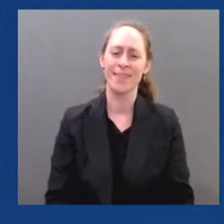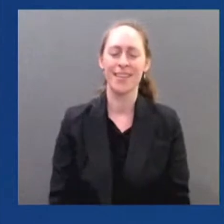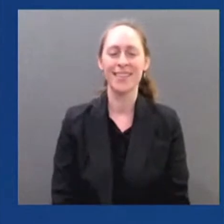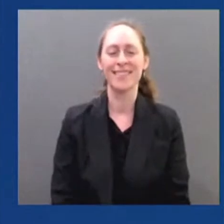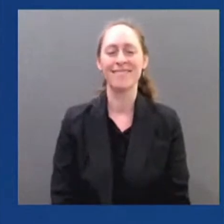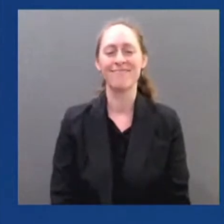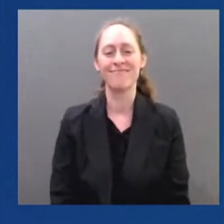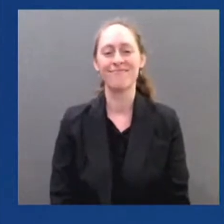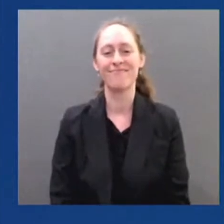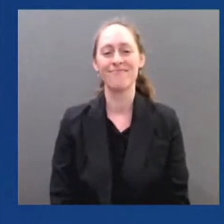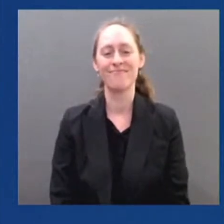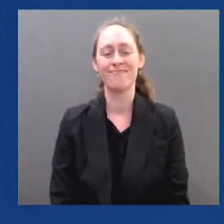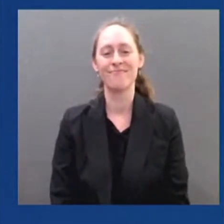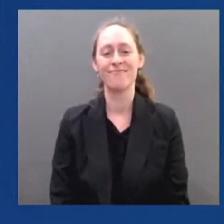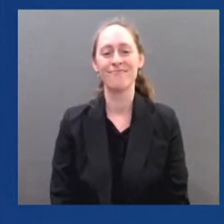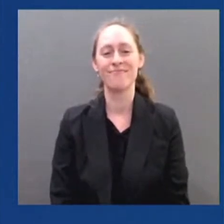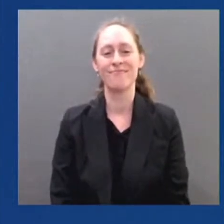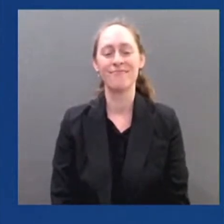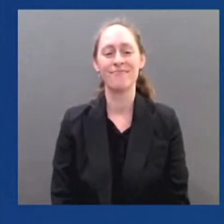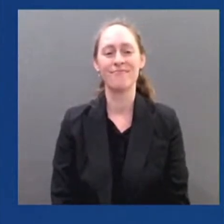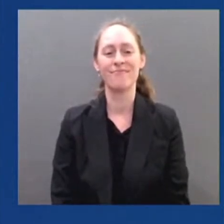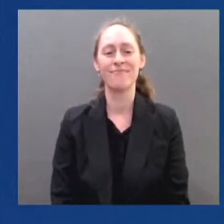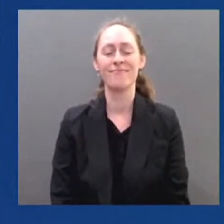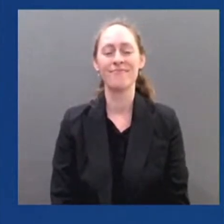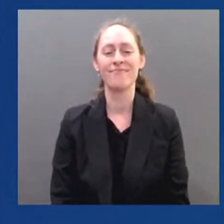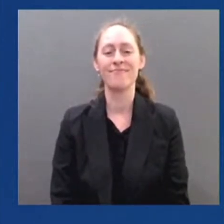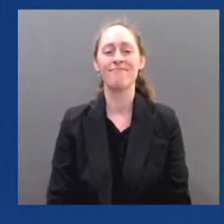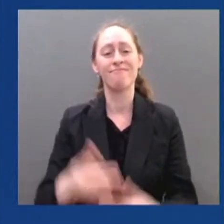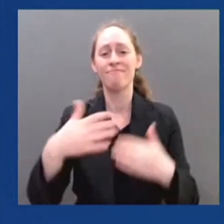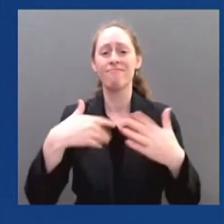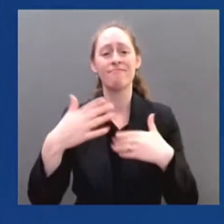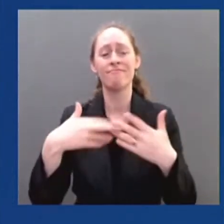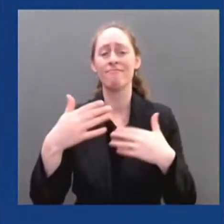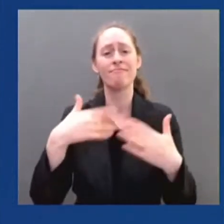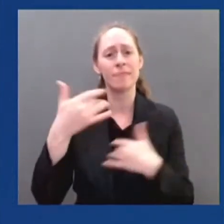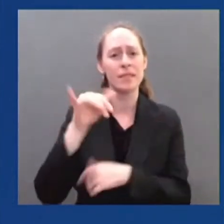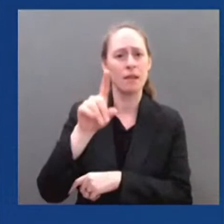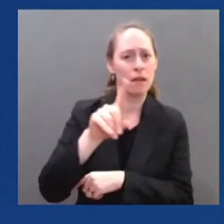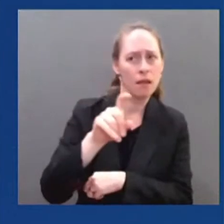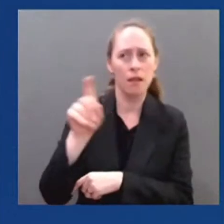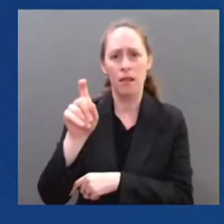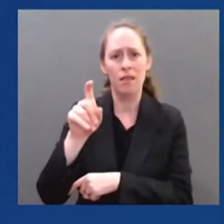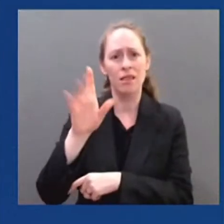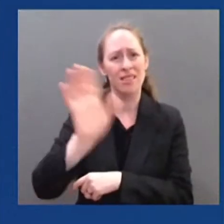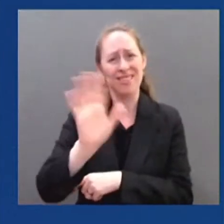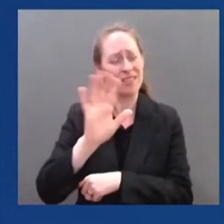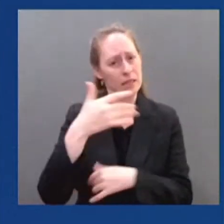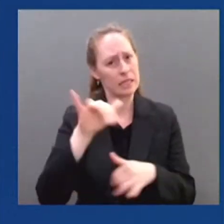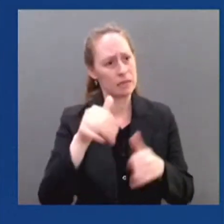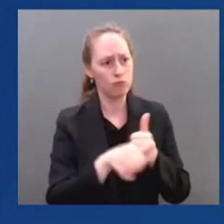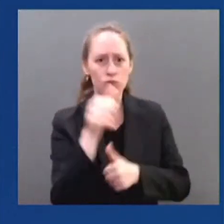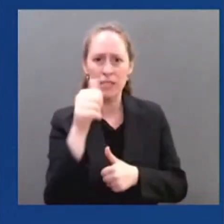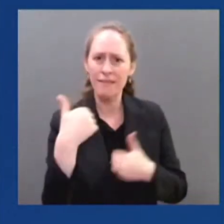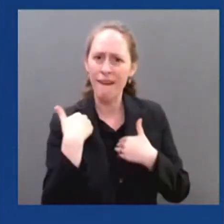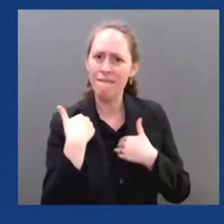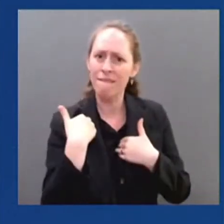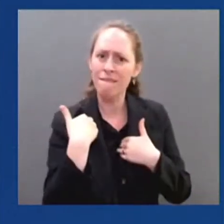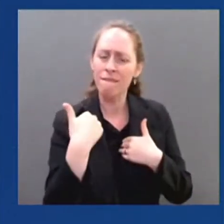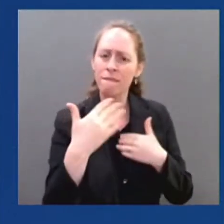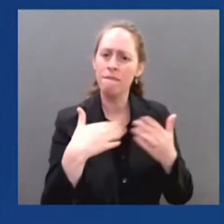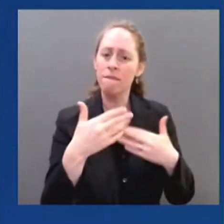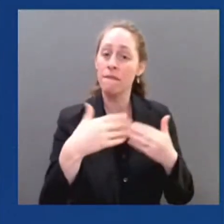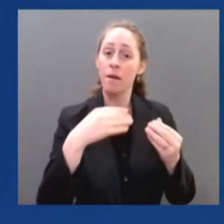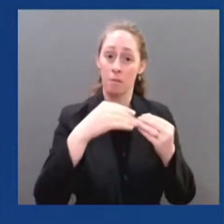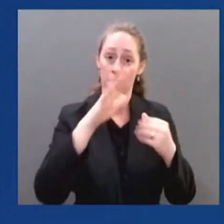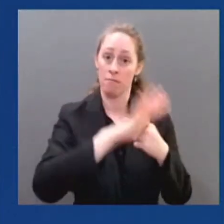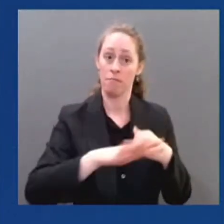fact, over half of children hospitalized with COVID-19 were otherwise healthy and had no underlying medical condition. And children